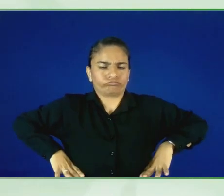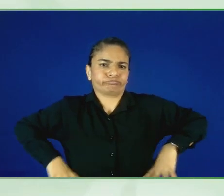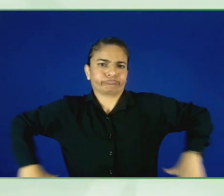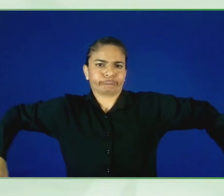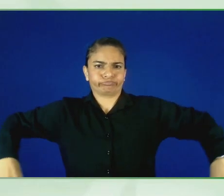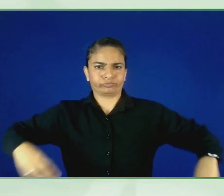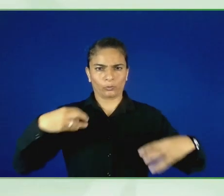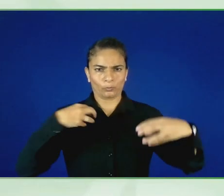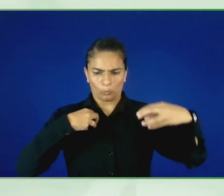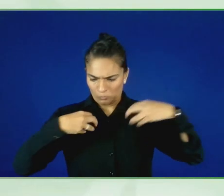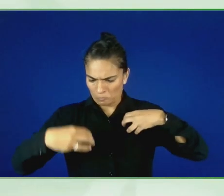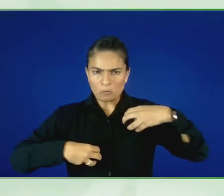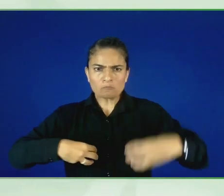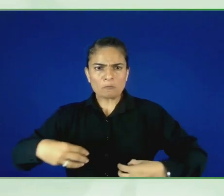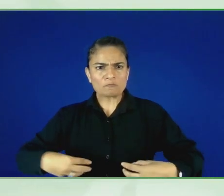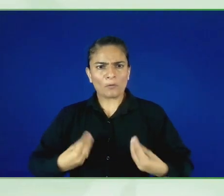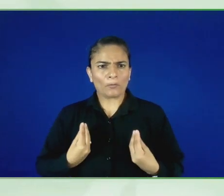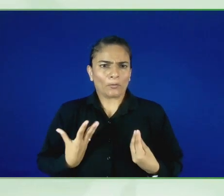green cloth memo.